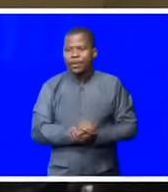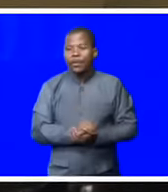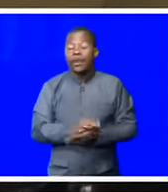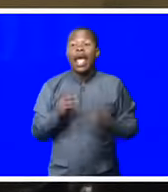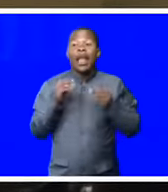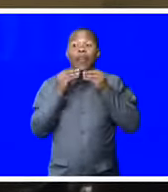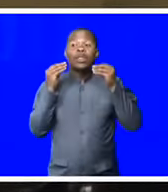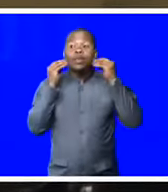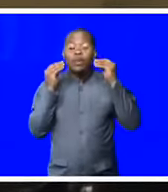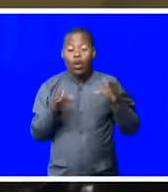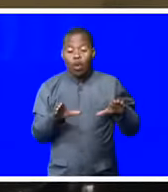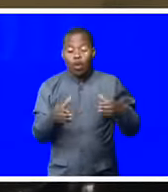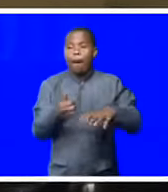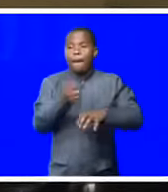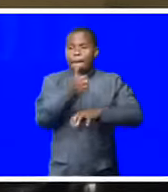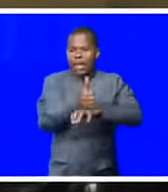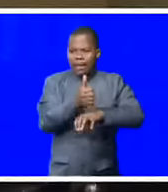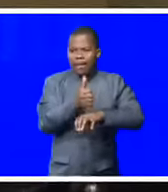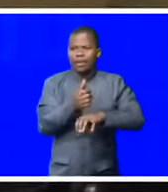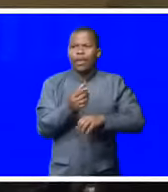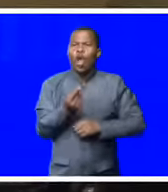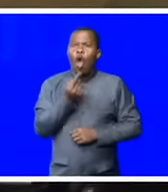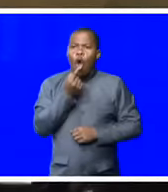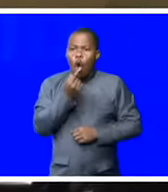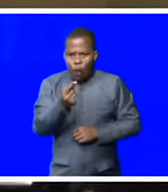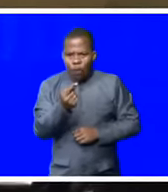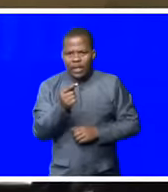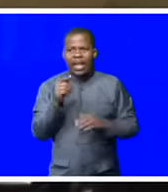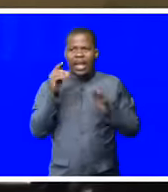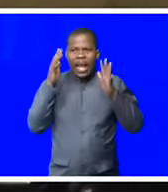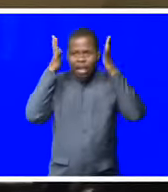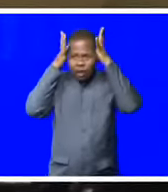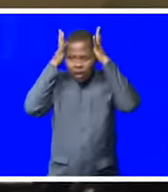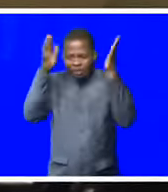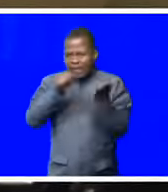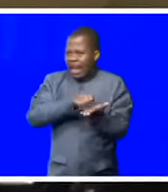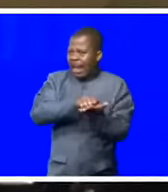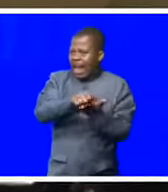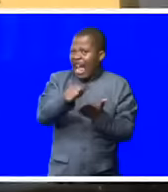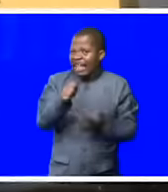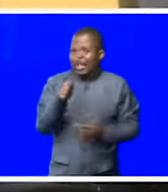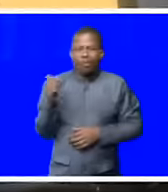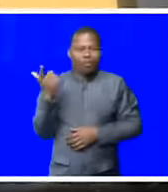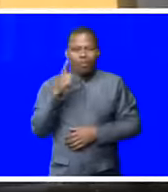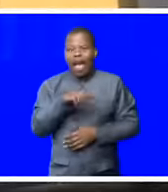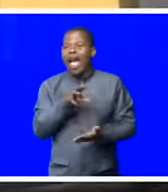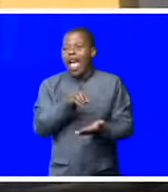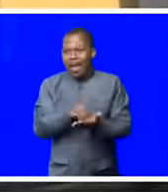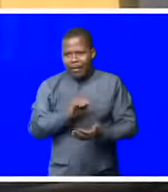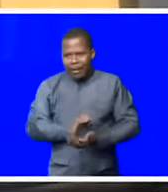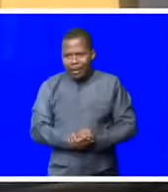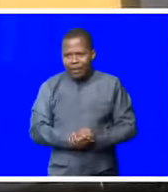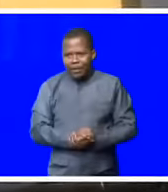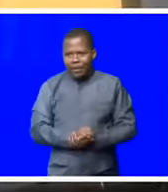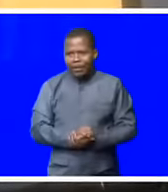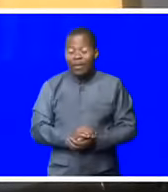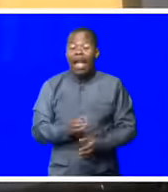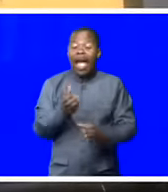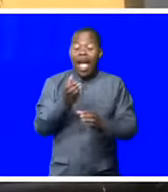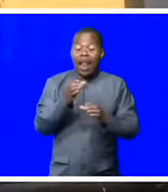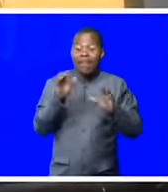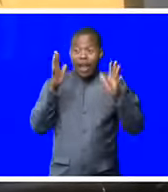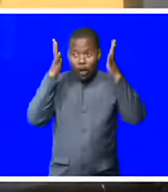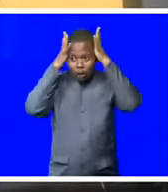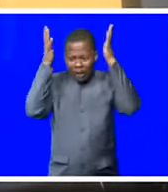eMozambique Marco Vaz dos Anjos uthi live leSwatini linemasiko lamahle kakhulu. Well, Eswatini is beautiful